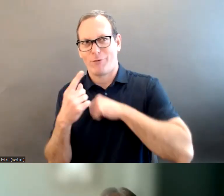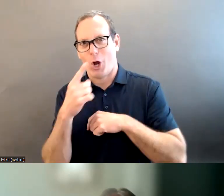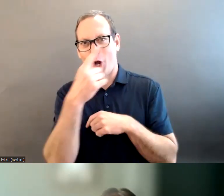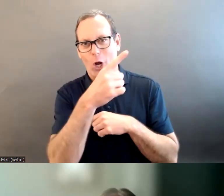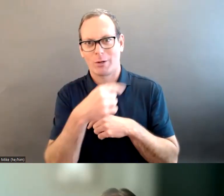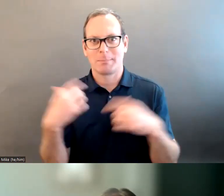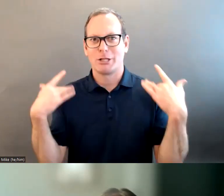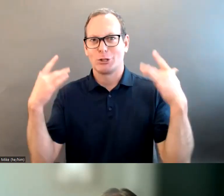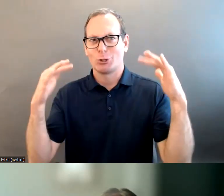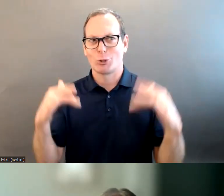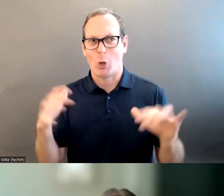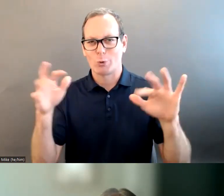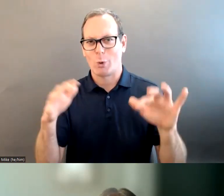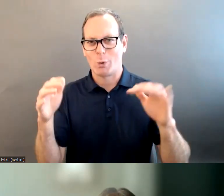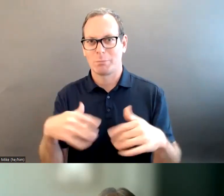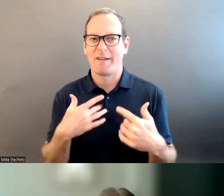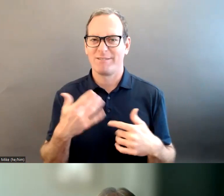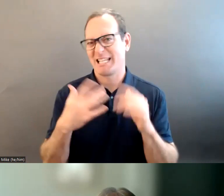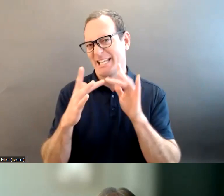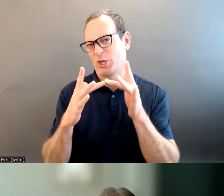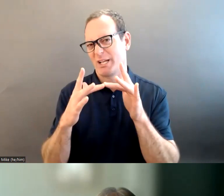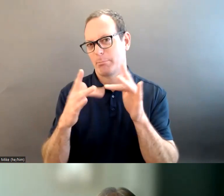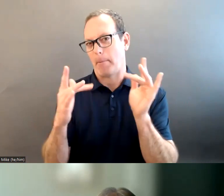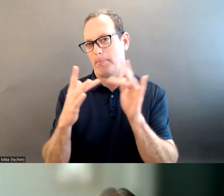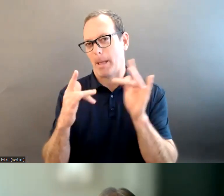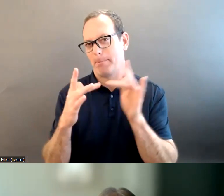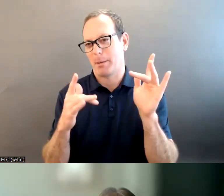I might let you give it a try.